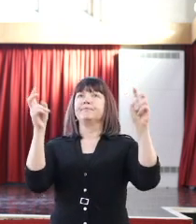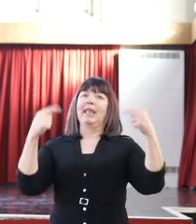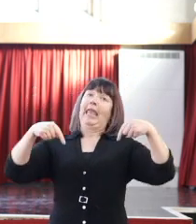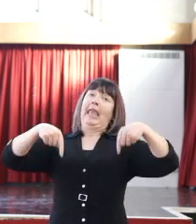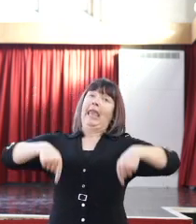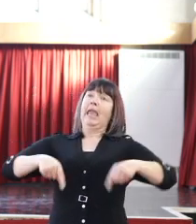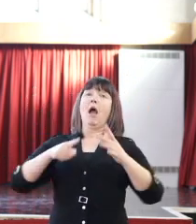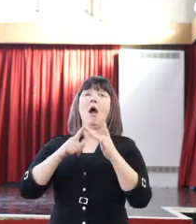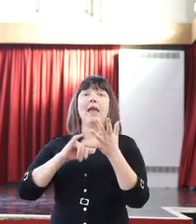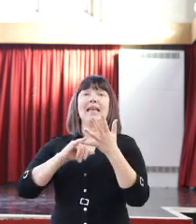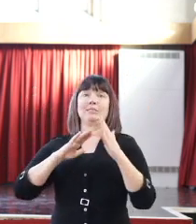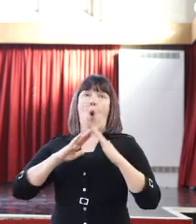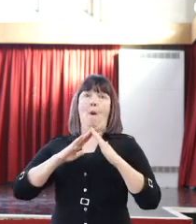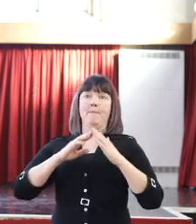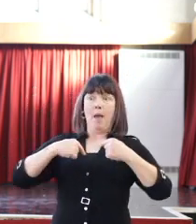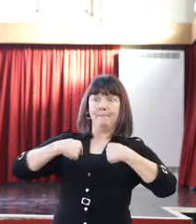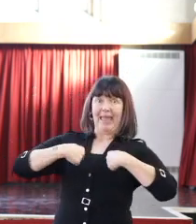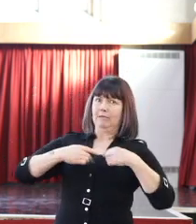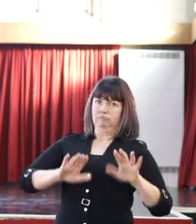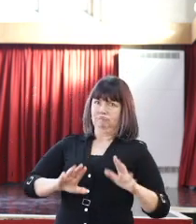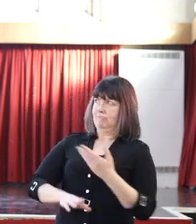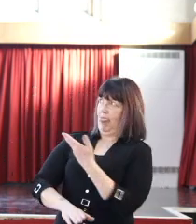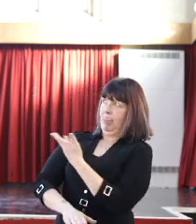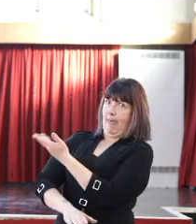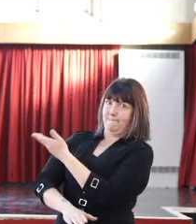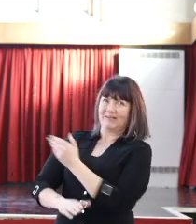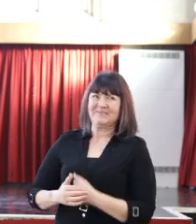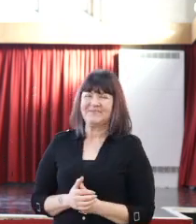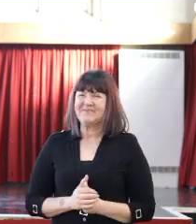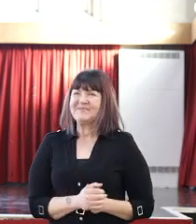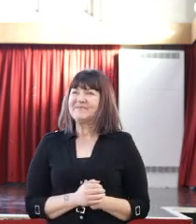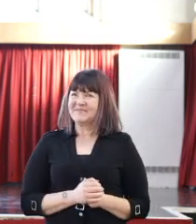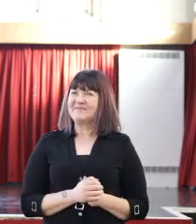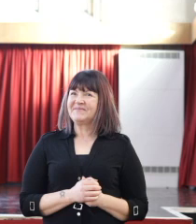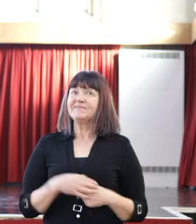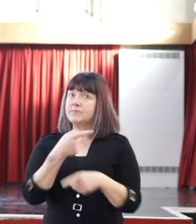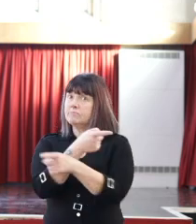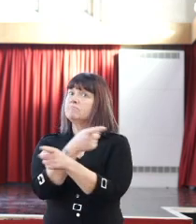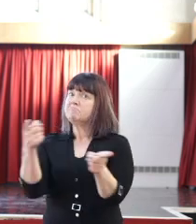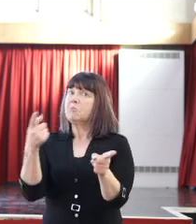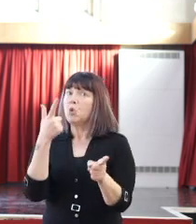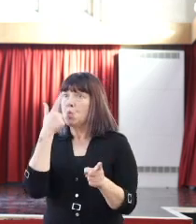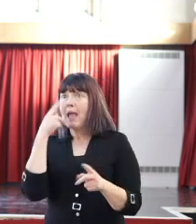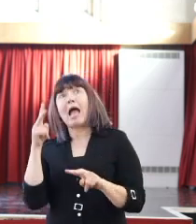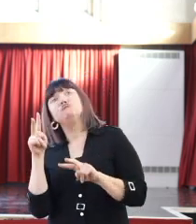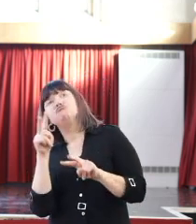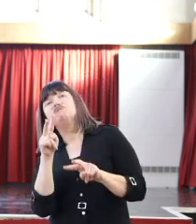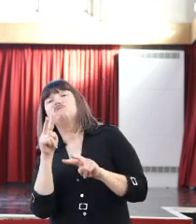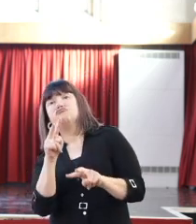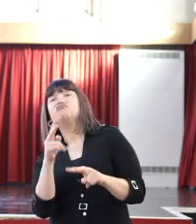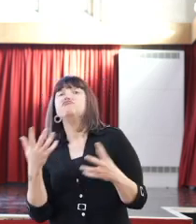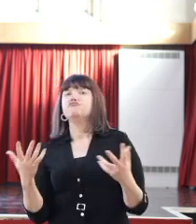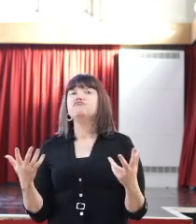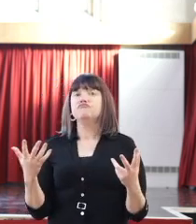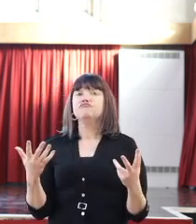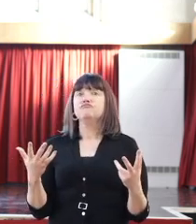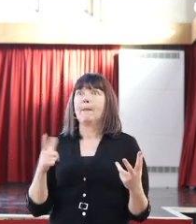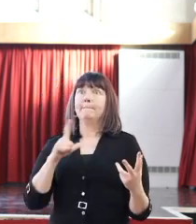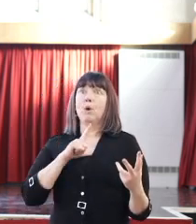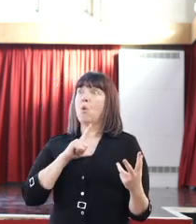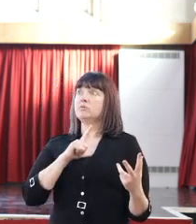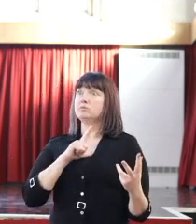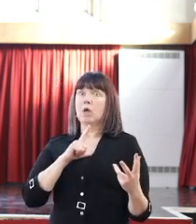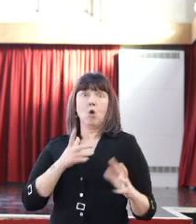not me at all, it's these clever young people. And you will be able to see it because it was created because of the Love Light